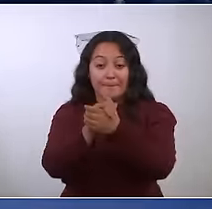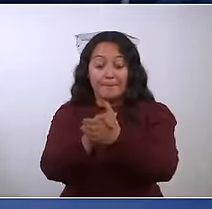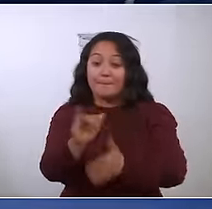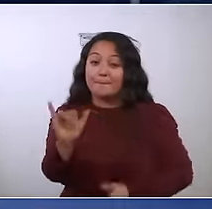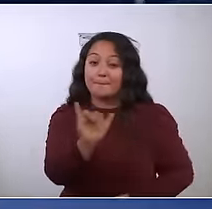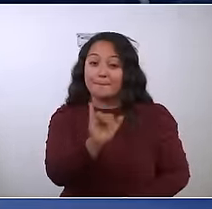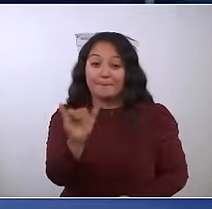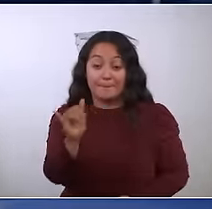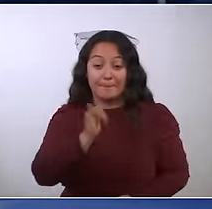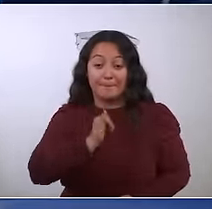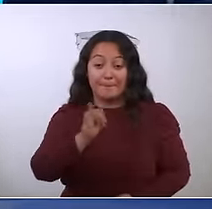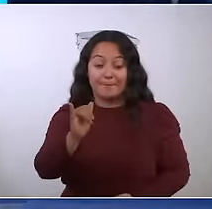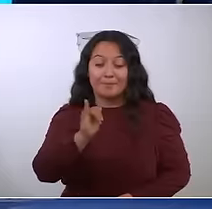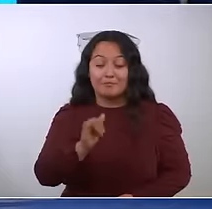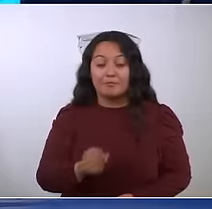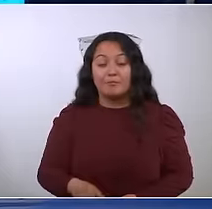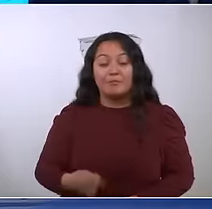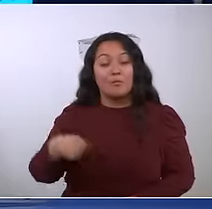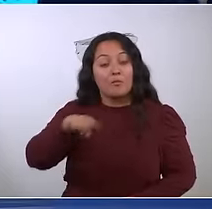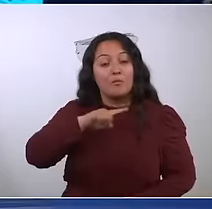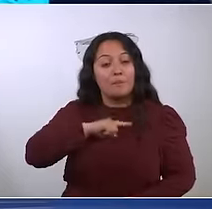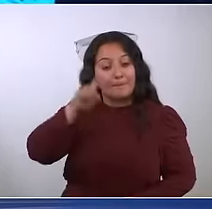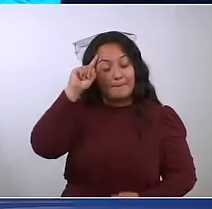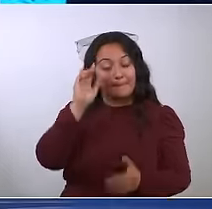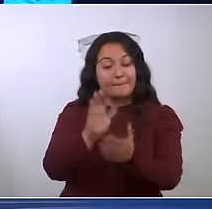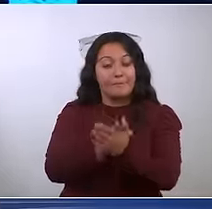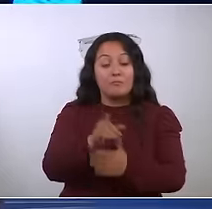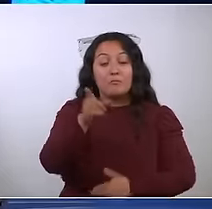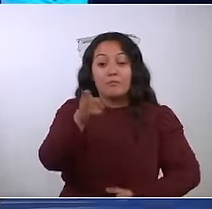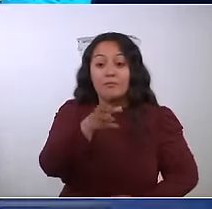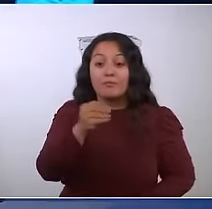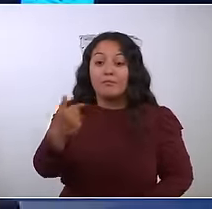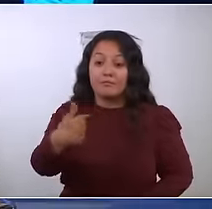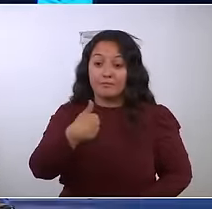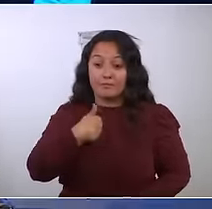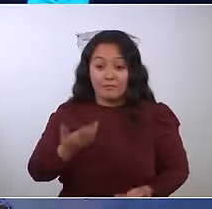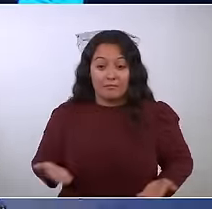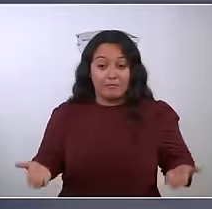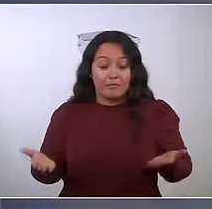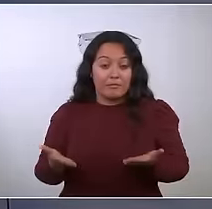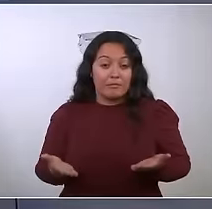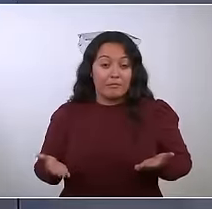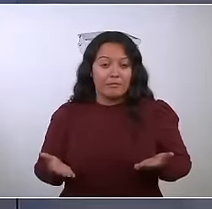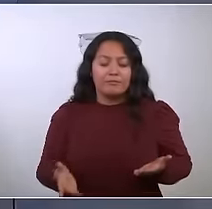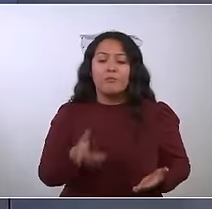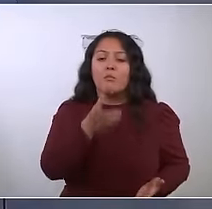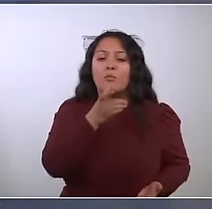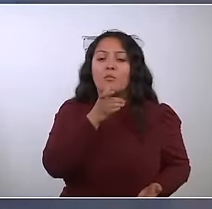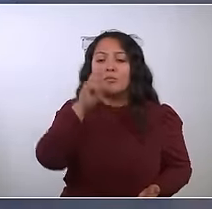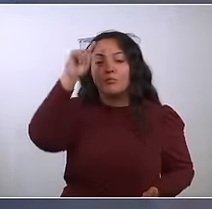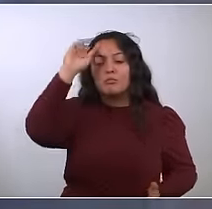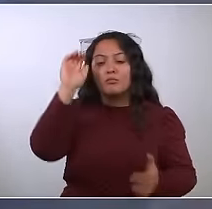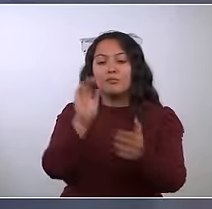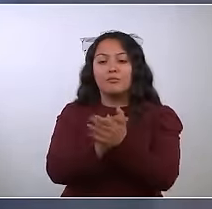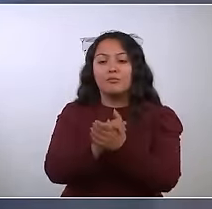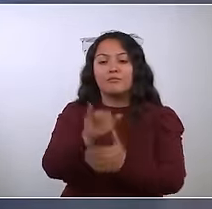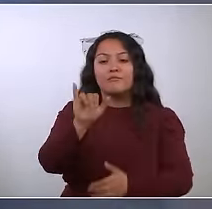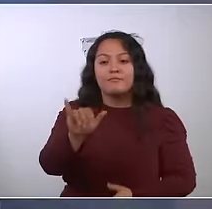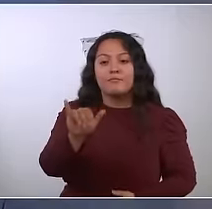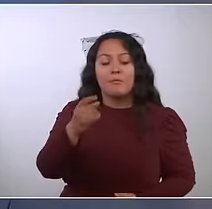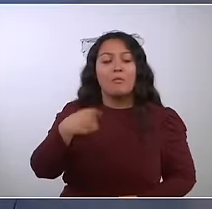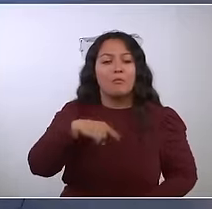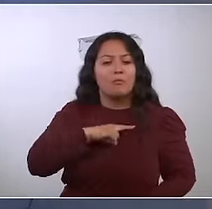Que cree conmigo. That you and I are here. Que usted y yo estamos aquí. I wonder if there's a messenger of peace here.